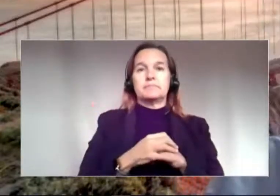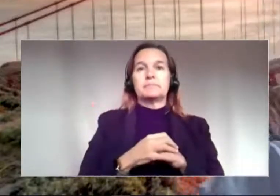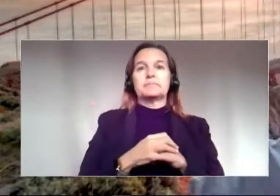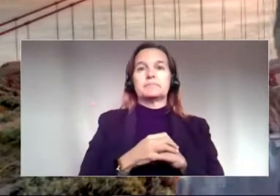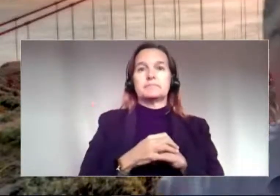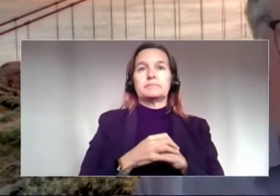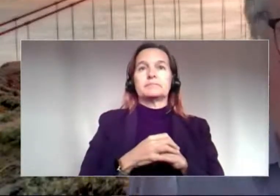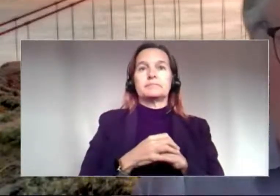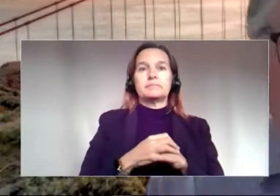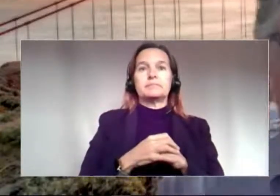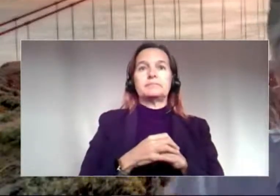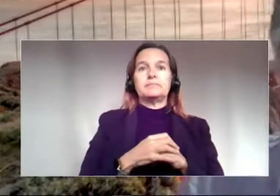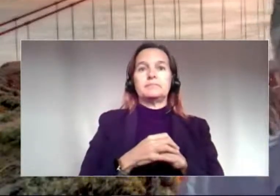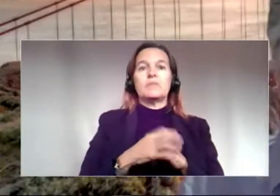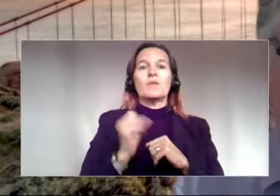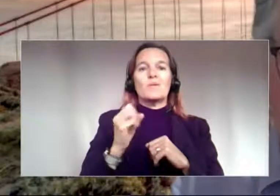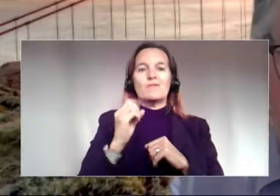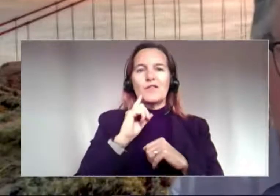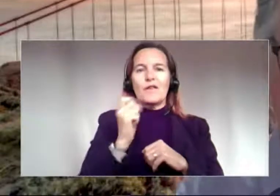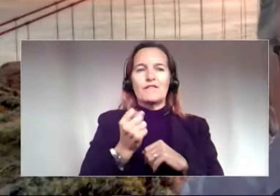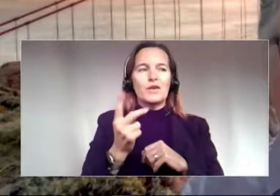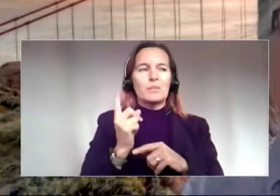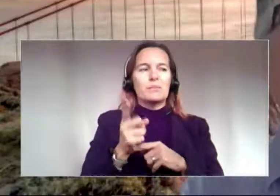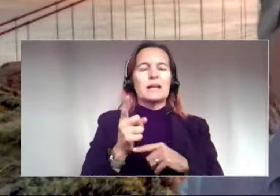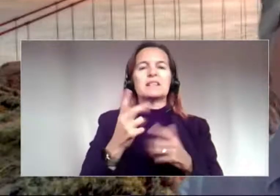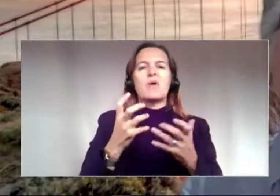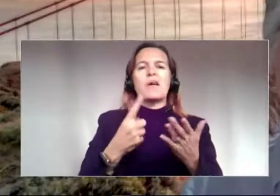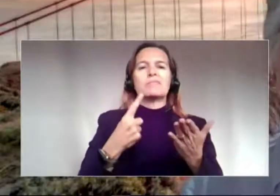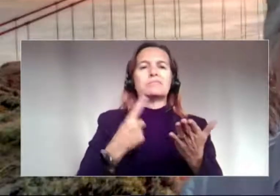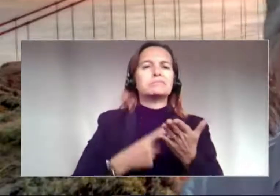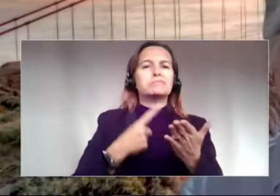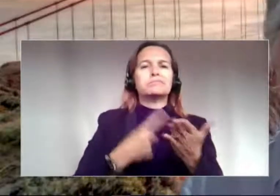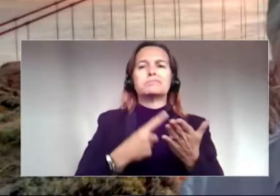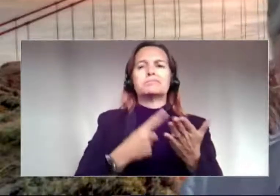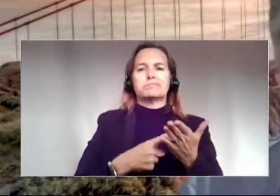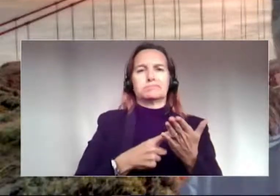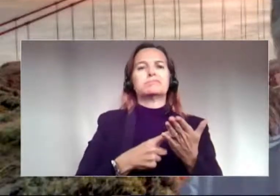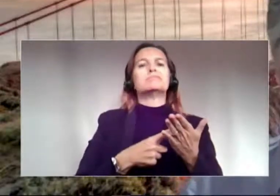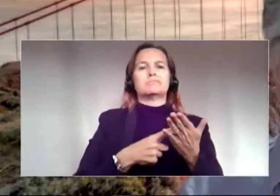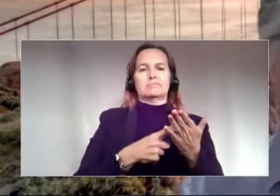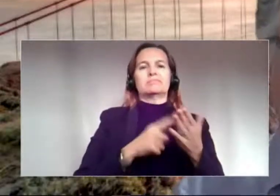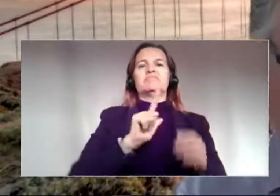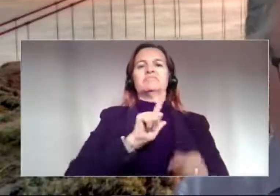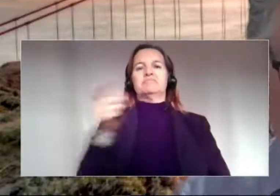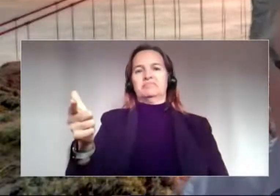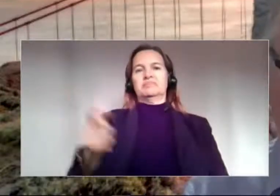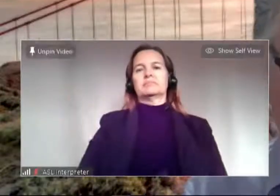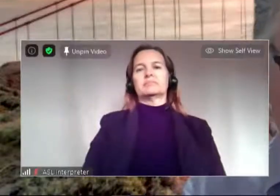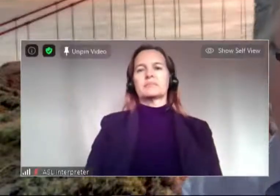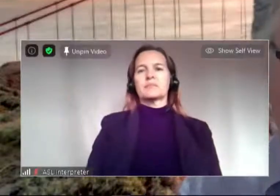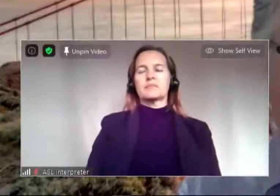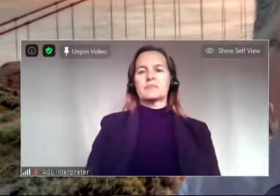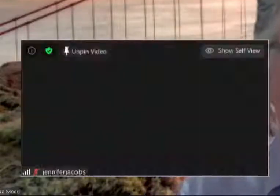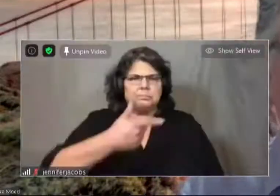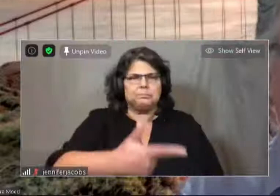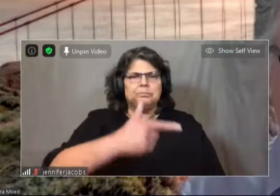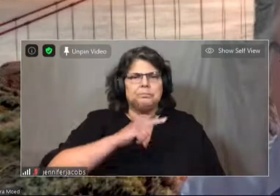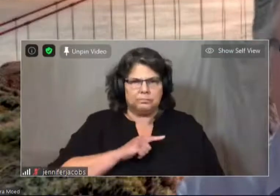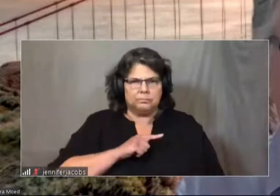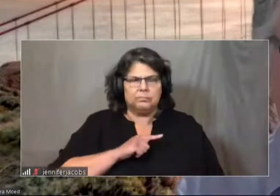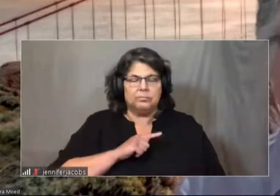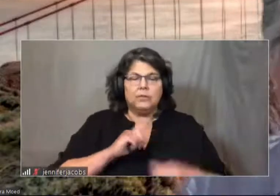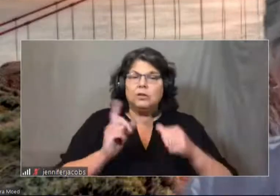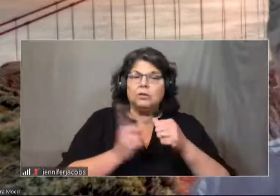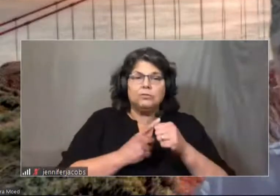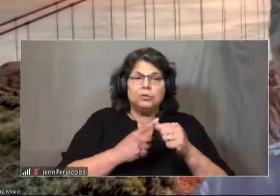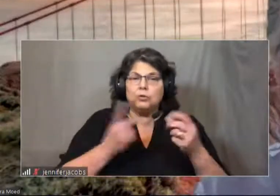So I'd like to spend a few minutes talking about how we can create a clean air room. The first thing you would want to